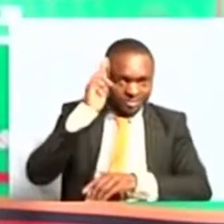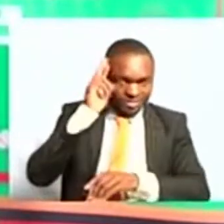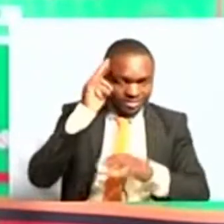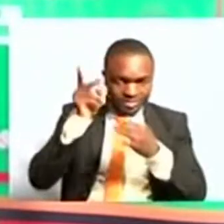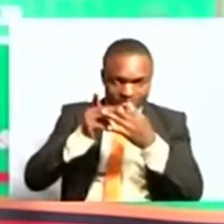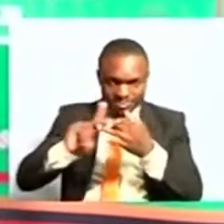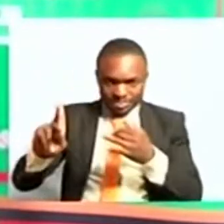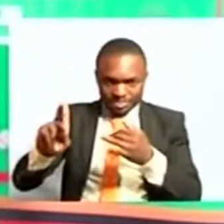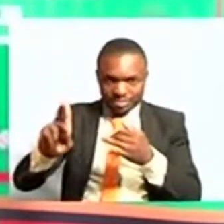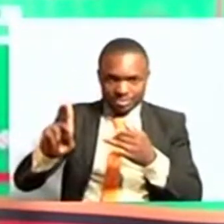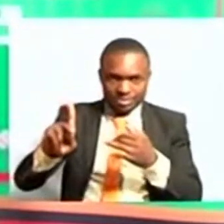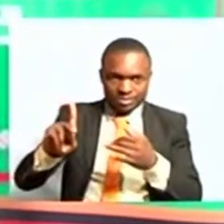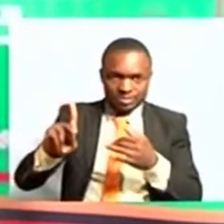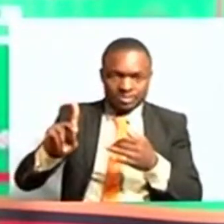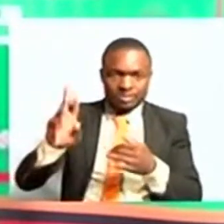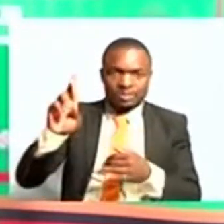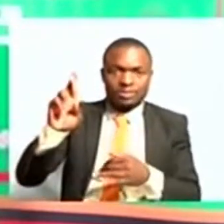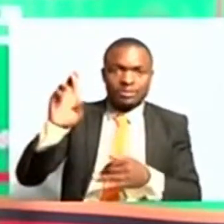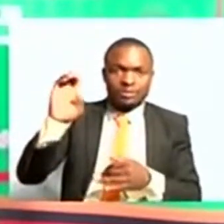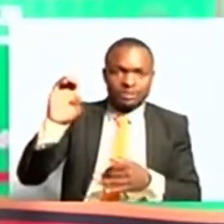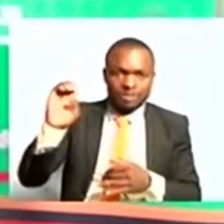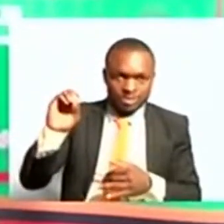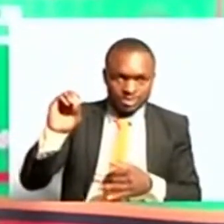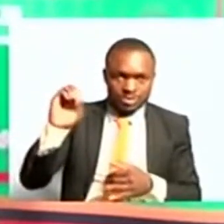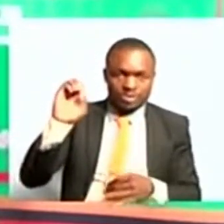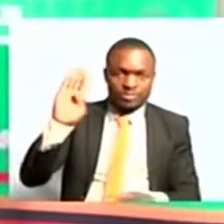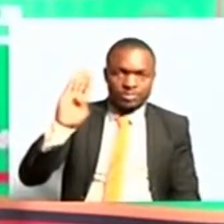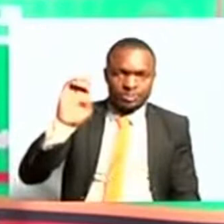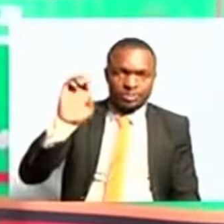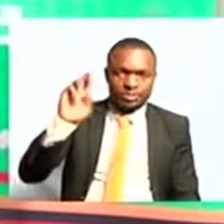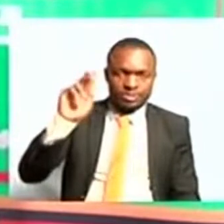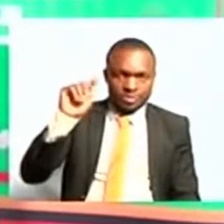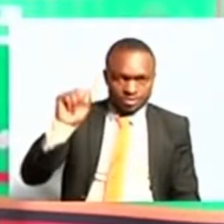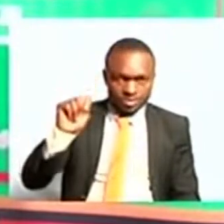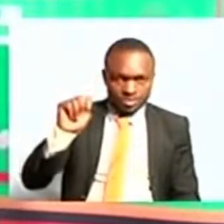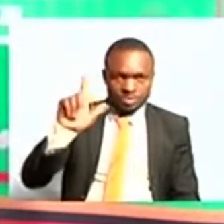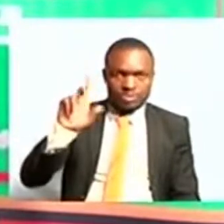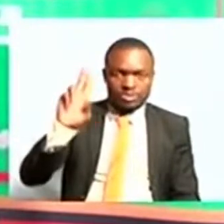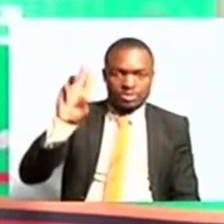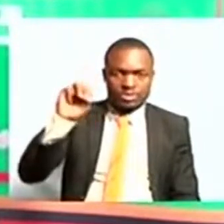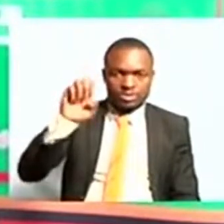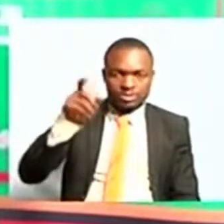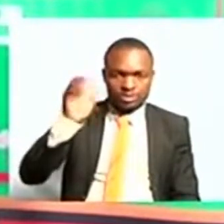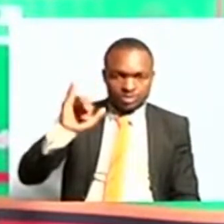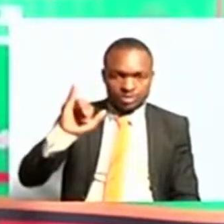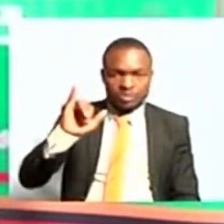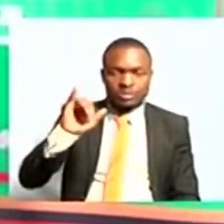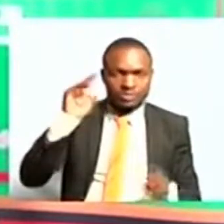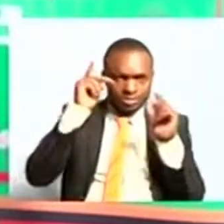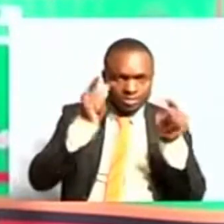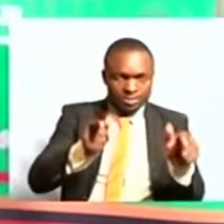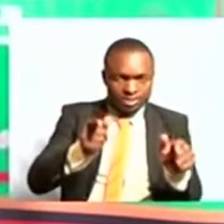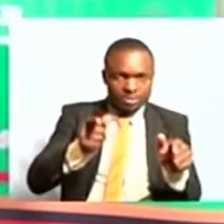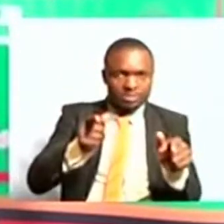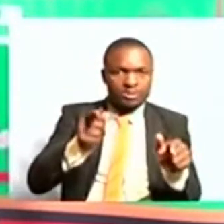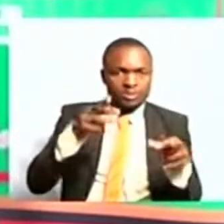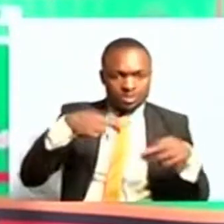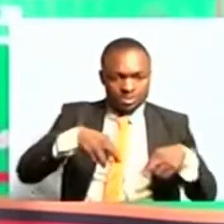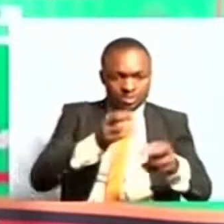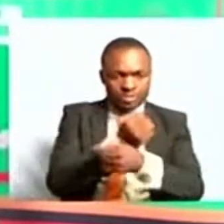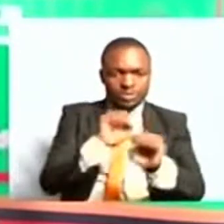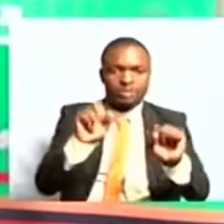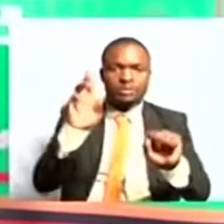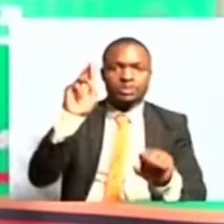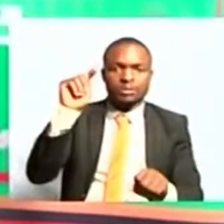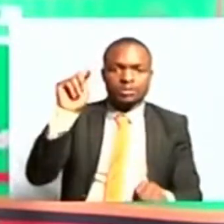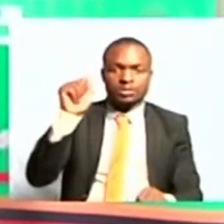it. Robert Chizingwa from Mwanya in Lumezi, and we have a caller on the line. You are through to Road Safety with Ratsa. Good morning.